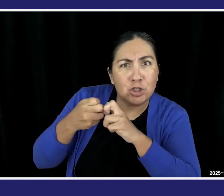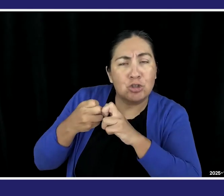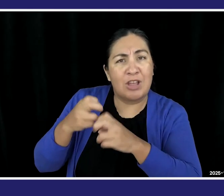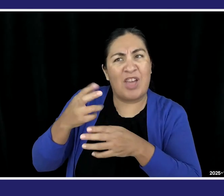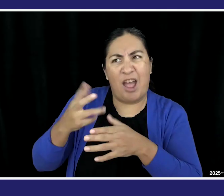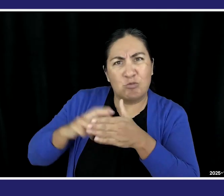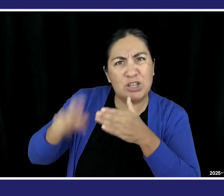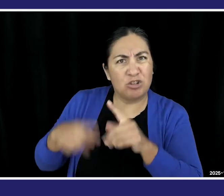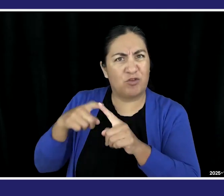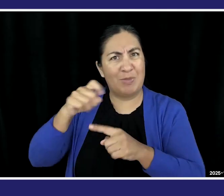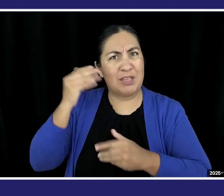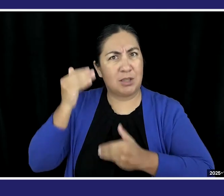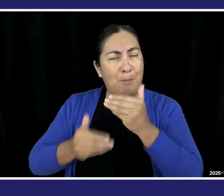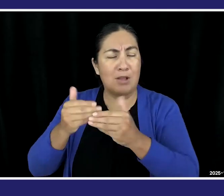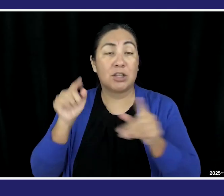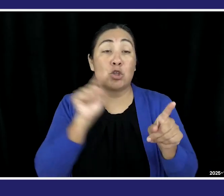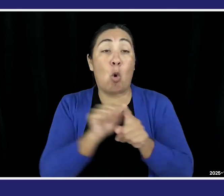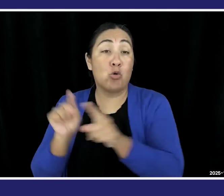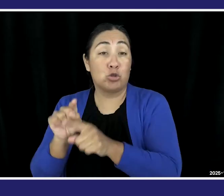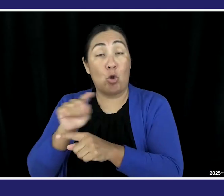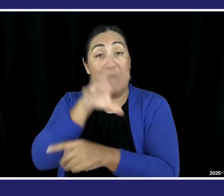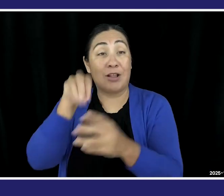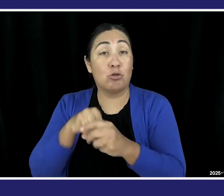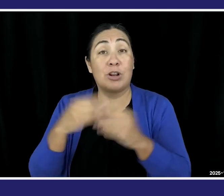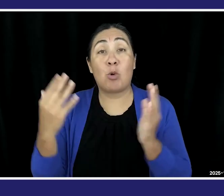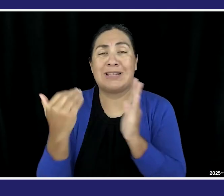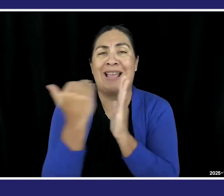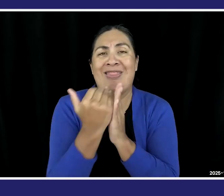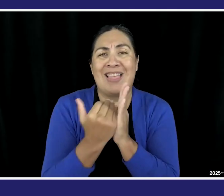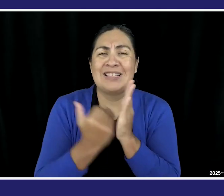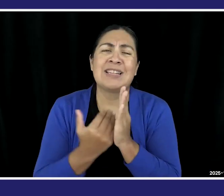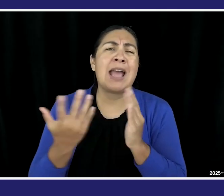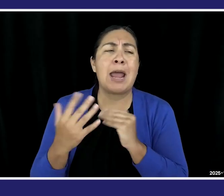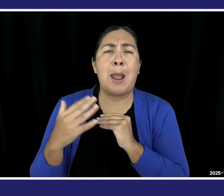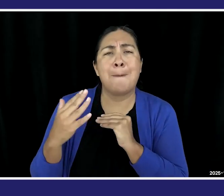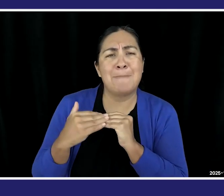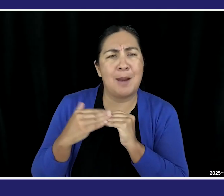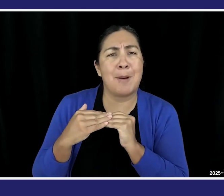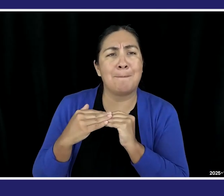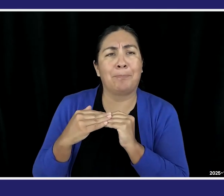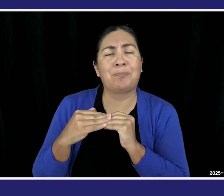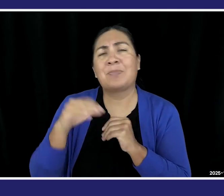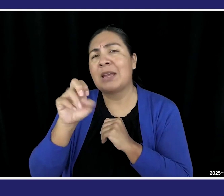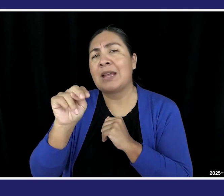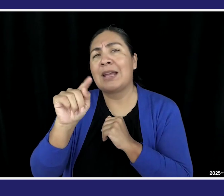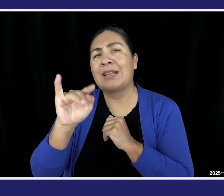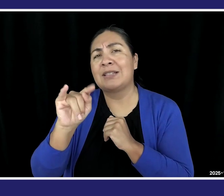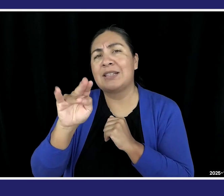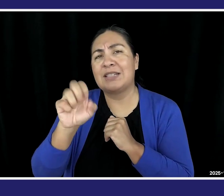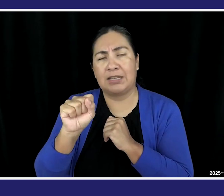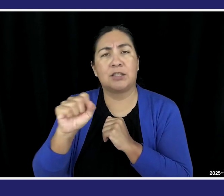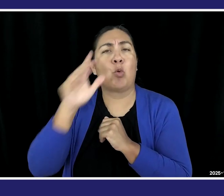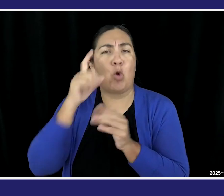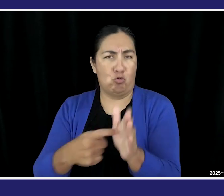So what we've also included is a list of, at a minimum, entities that will be